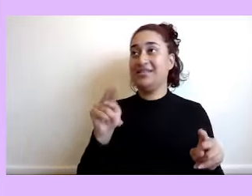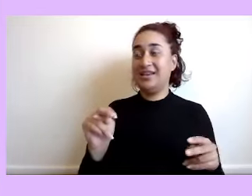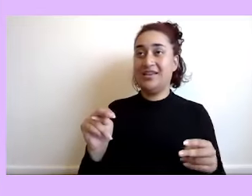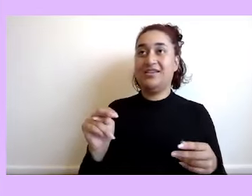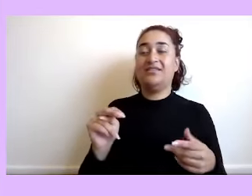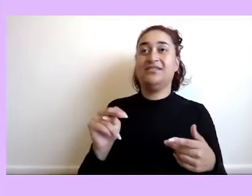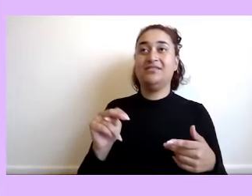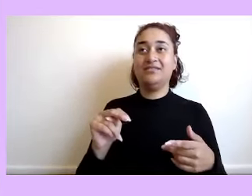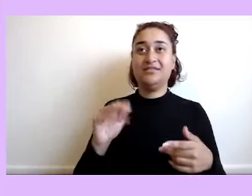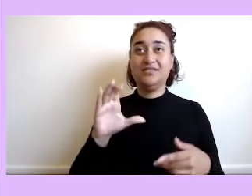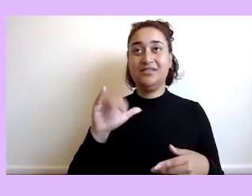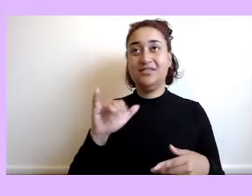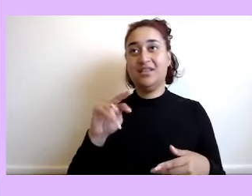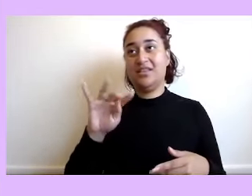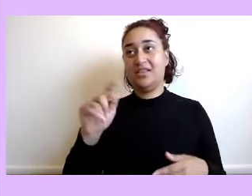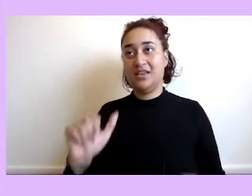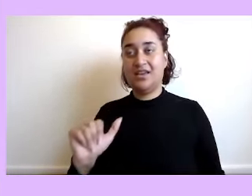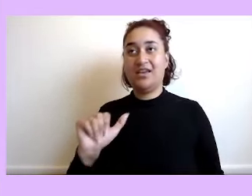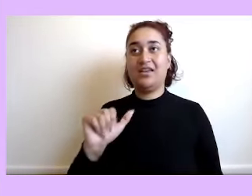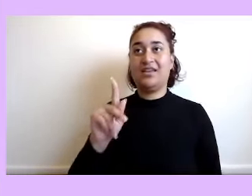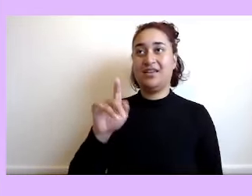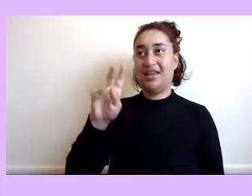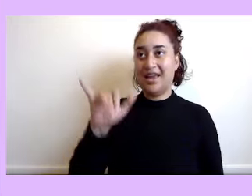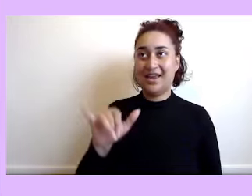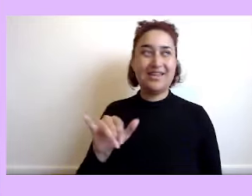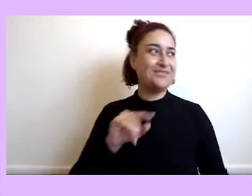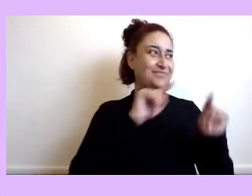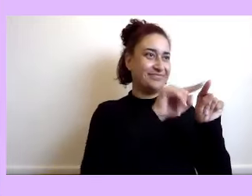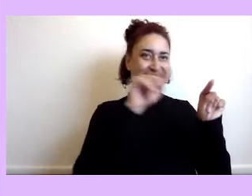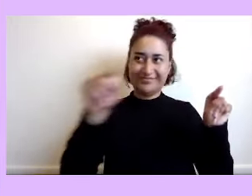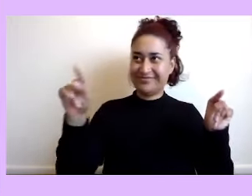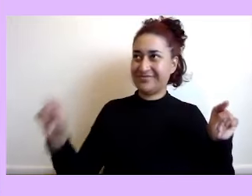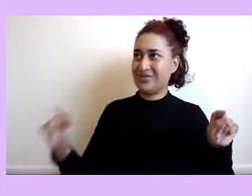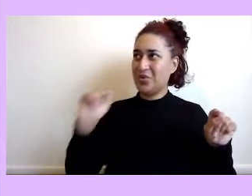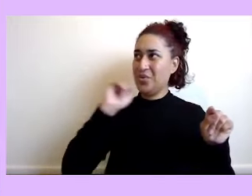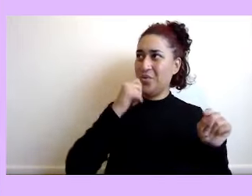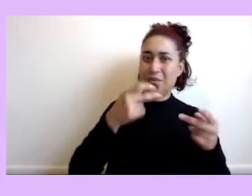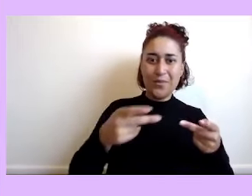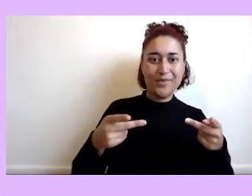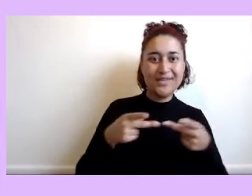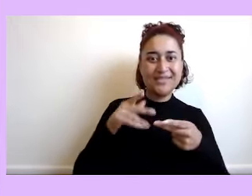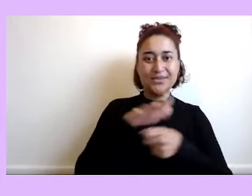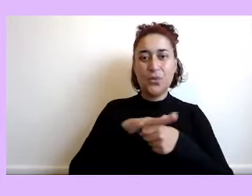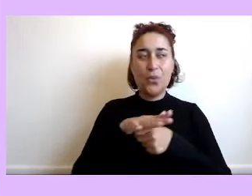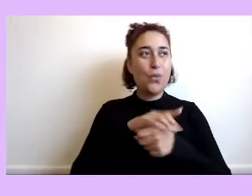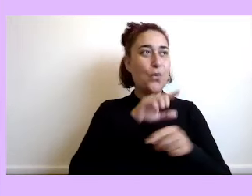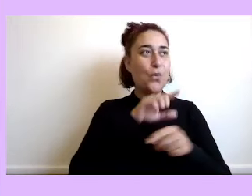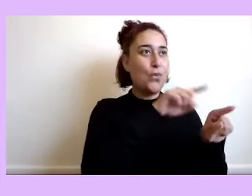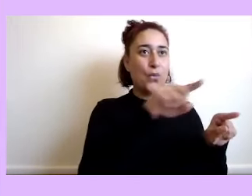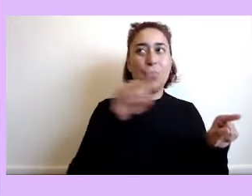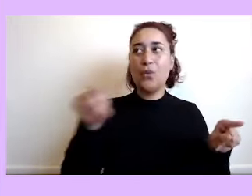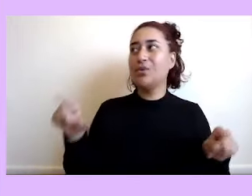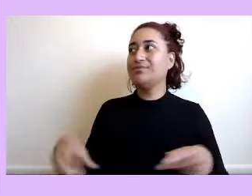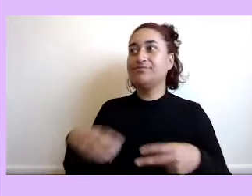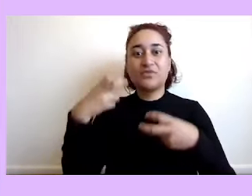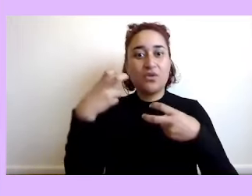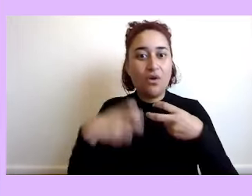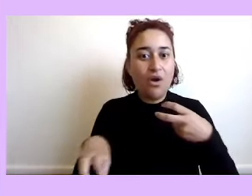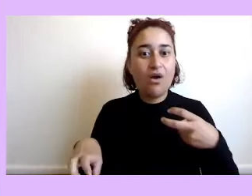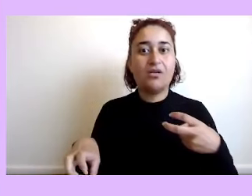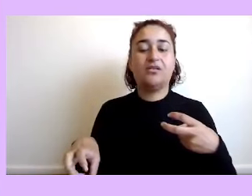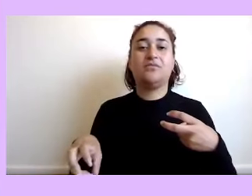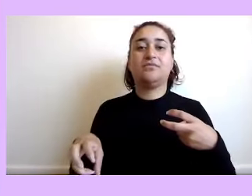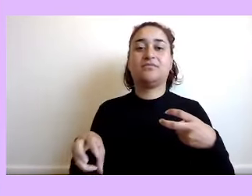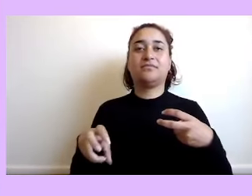and Cynthia and Kenny and Ken, like, these are cool institutions locally, right? And it's hard to exist on your